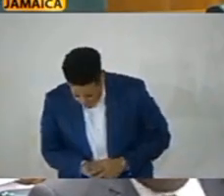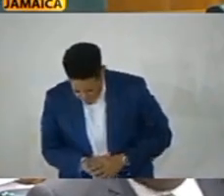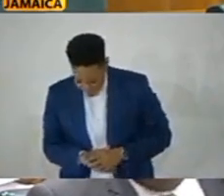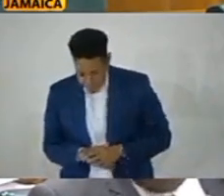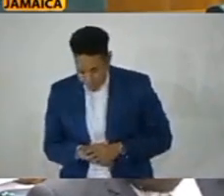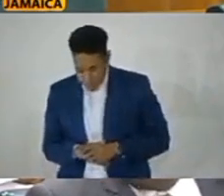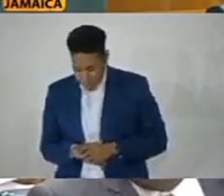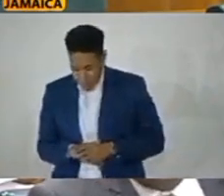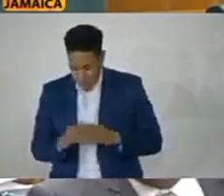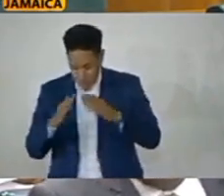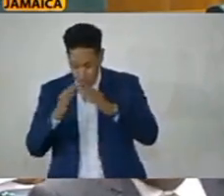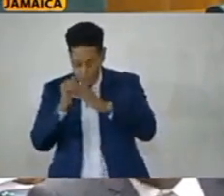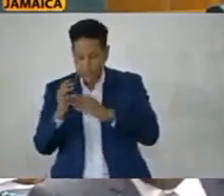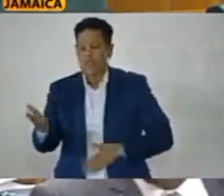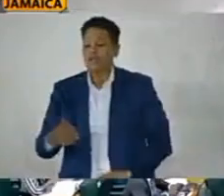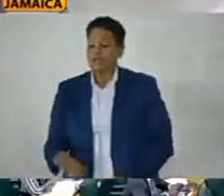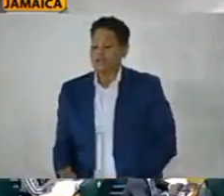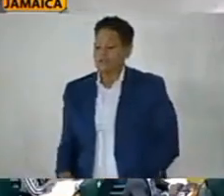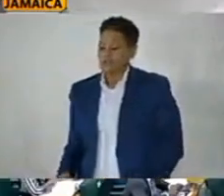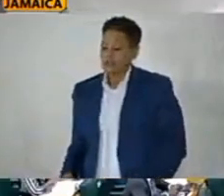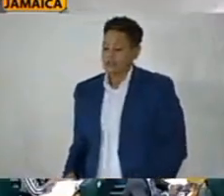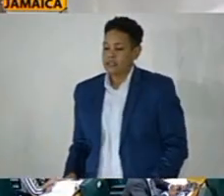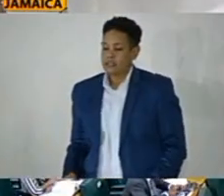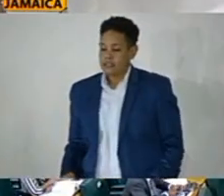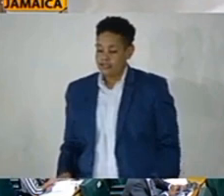House Leader, turn your mic on.